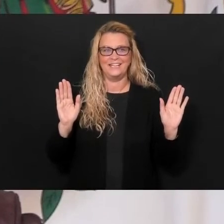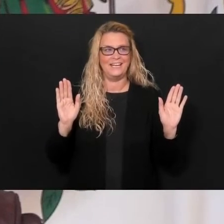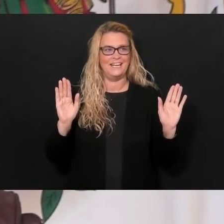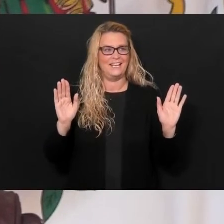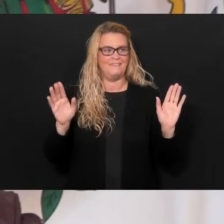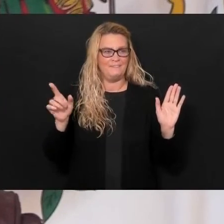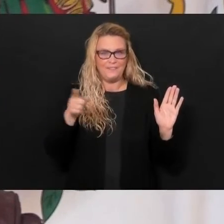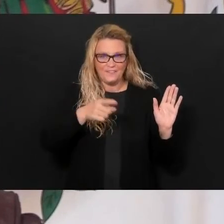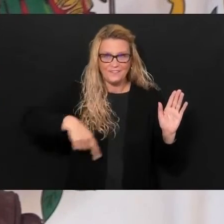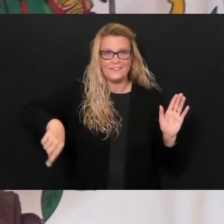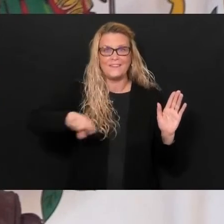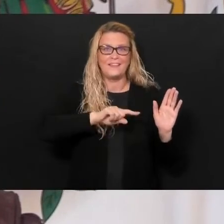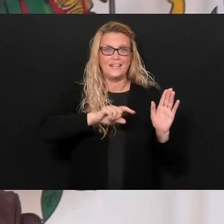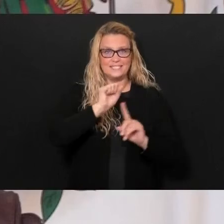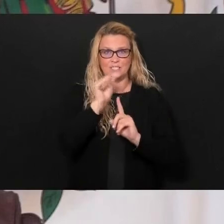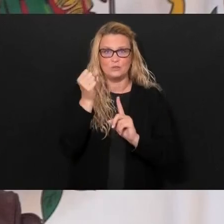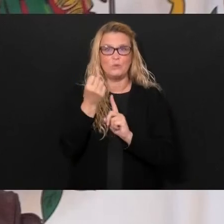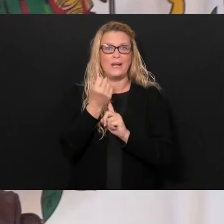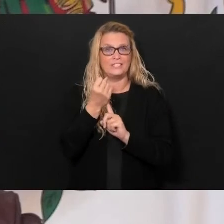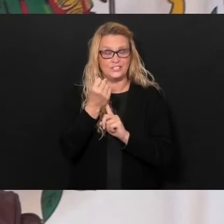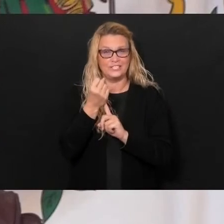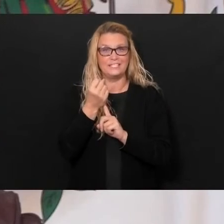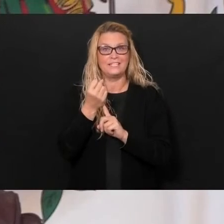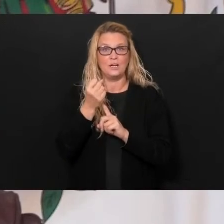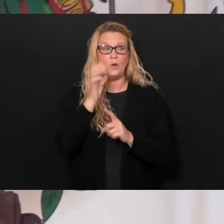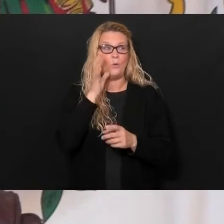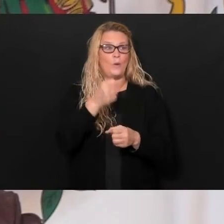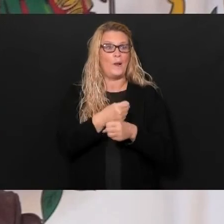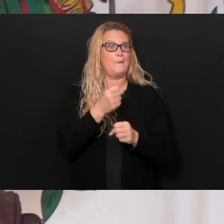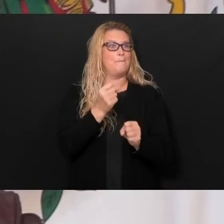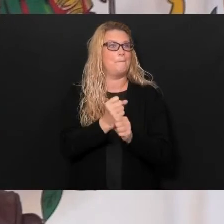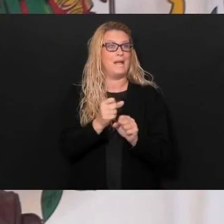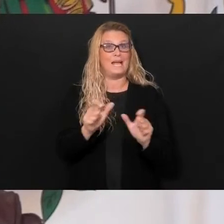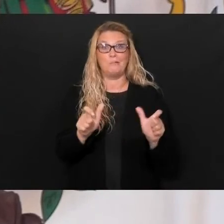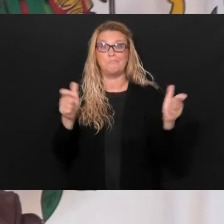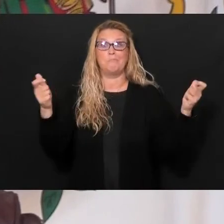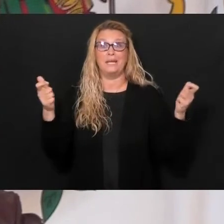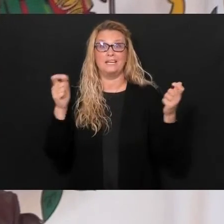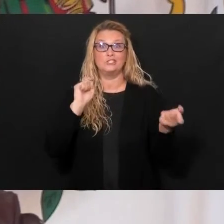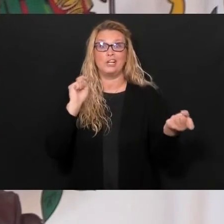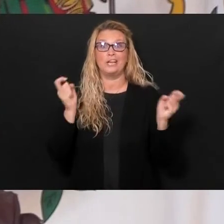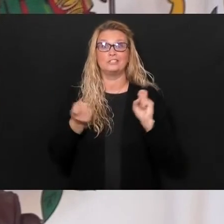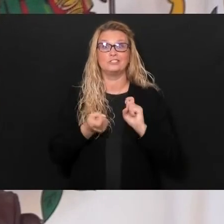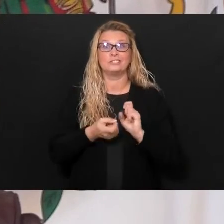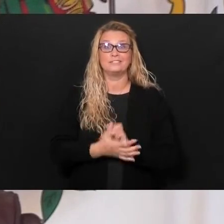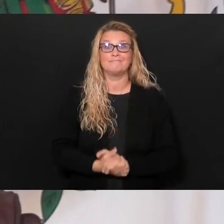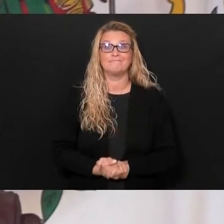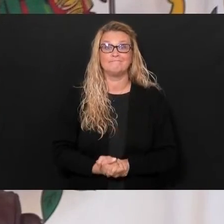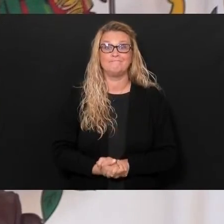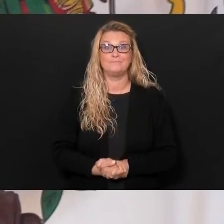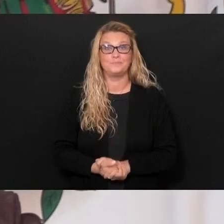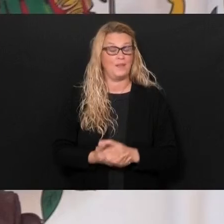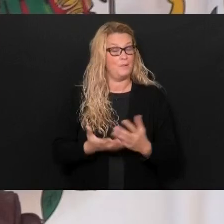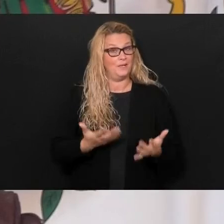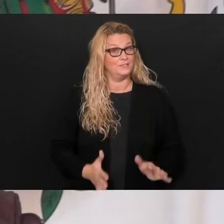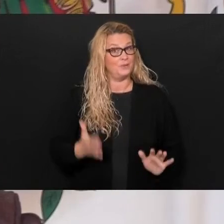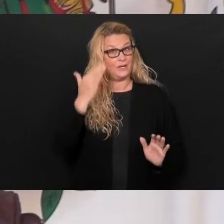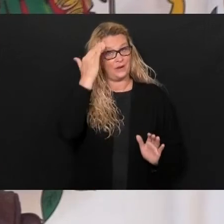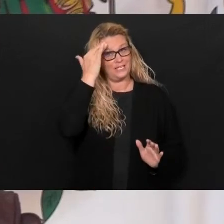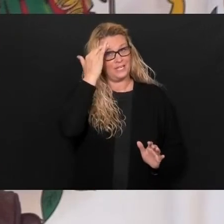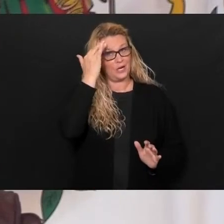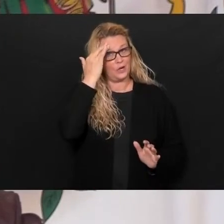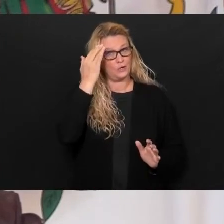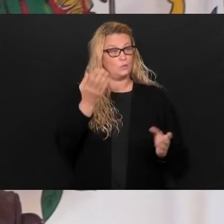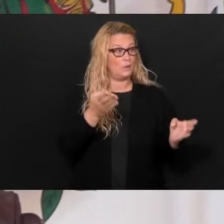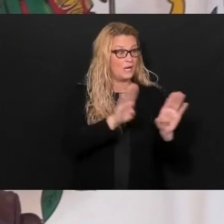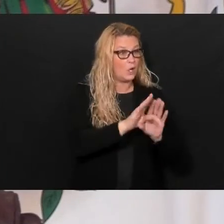is infiltrating us, that's going to make a hill of beans a difference. But we know when we start